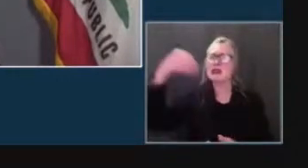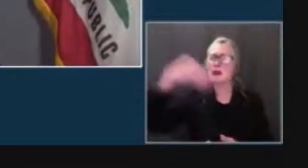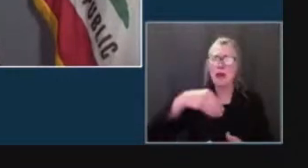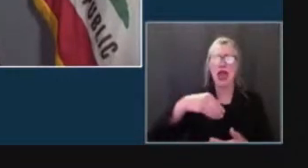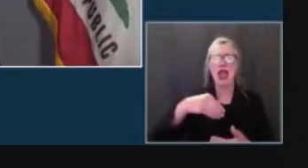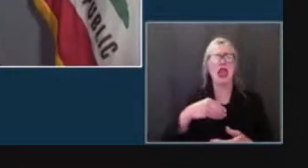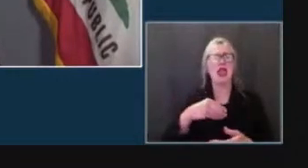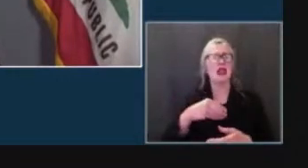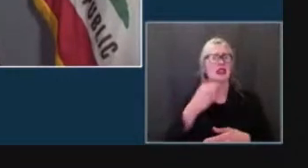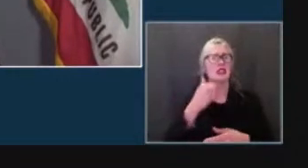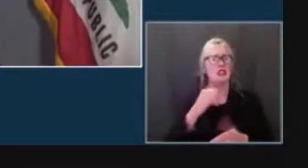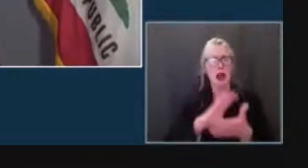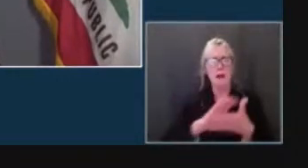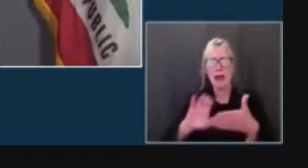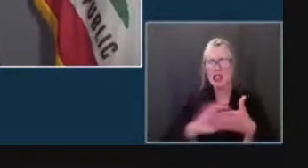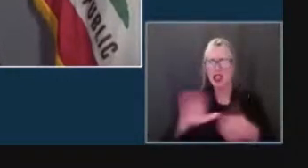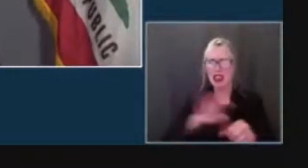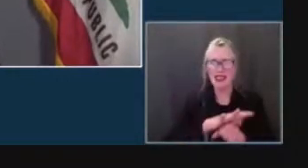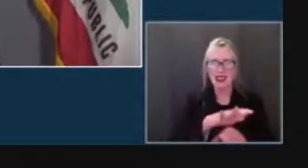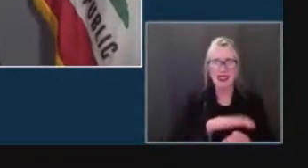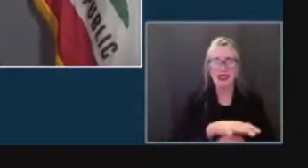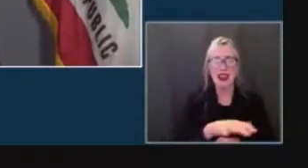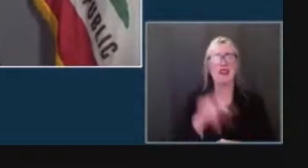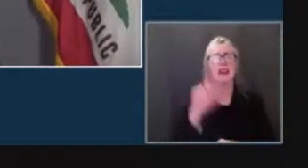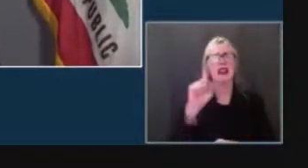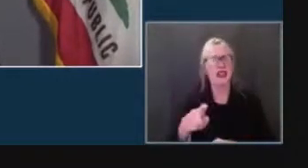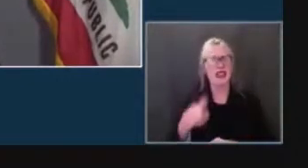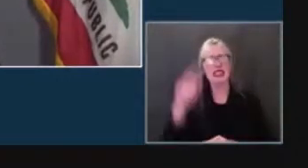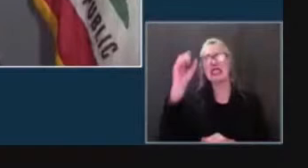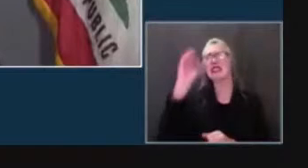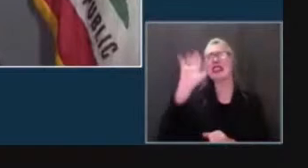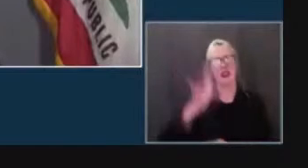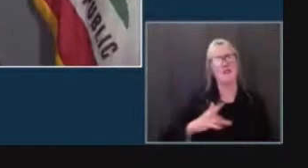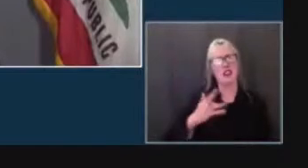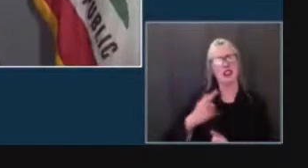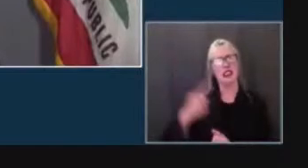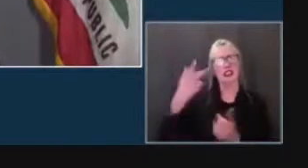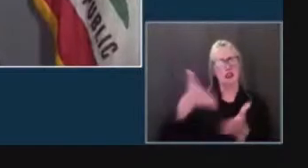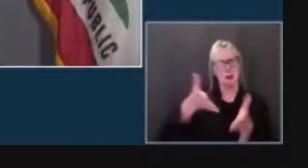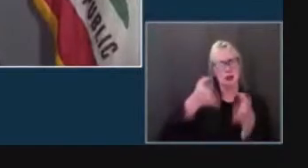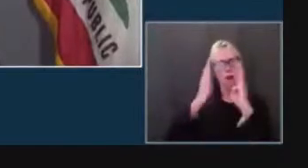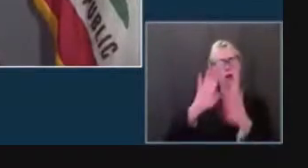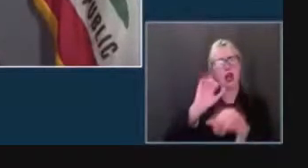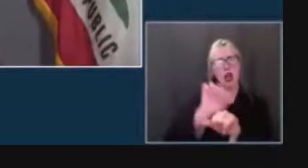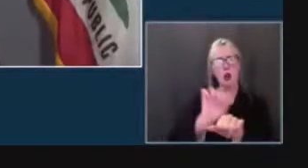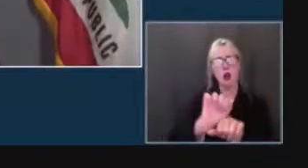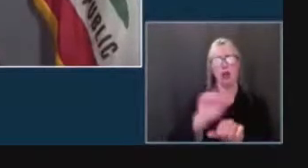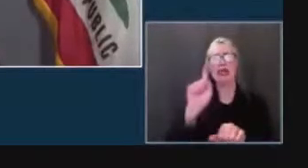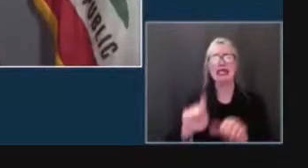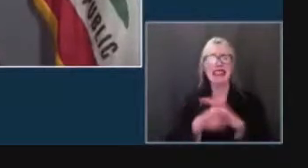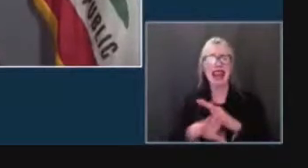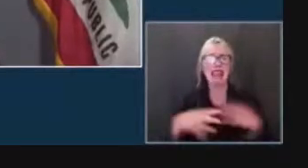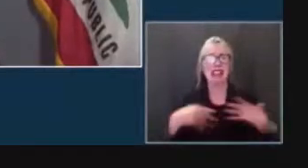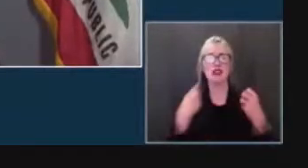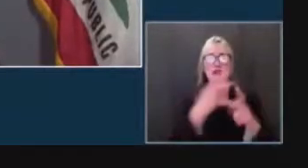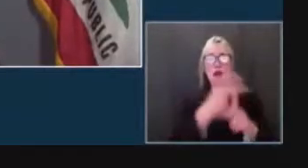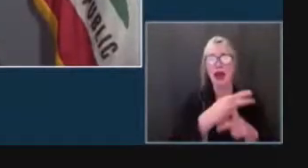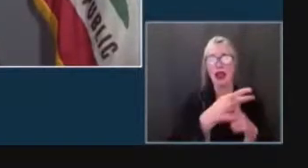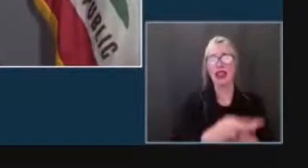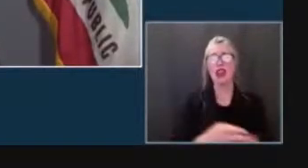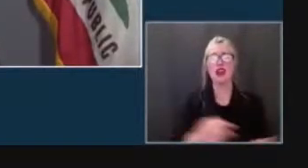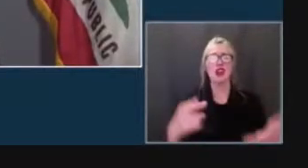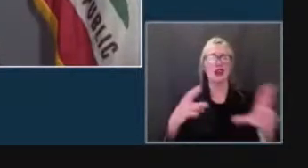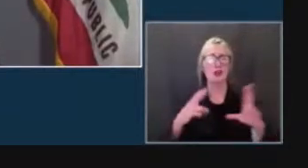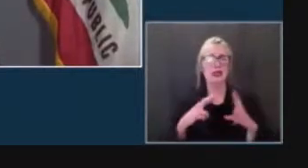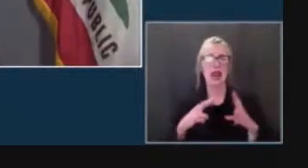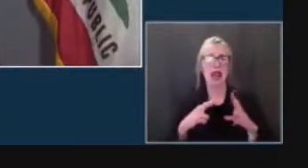affordable housing in our communities and cities, access to health care, retirement security, clean air and water, good